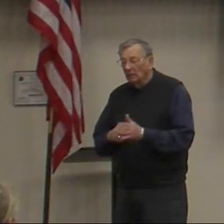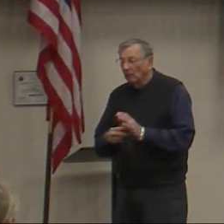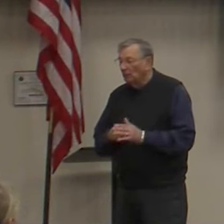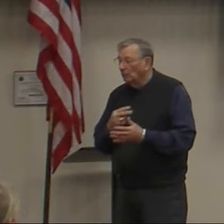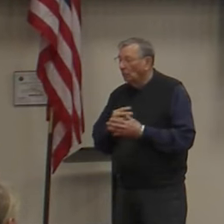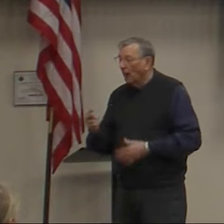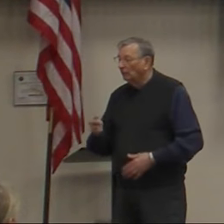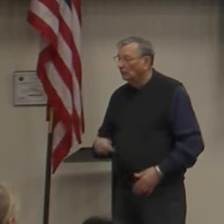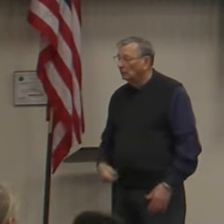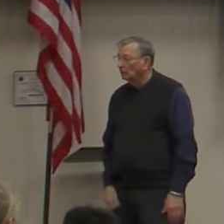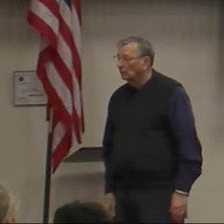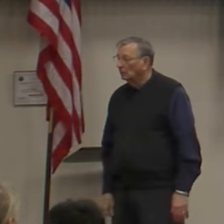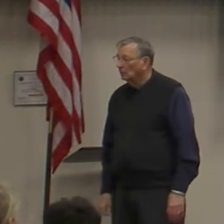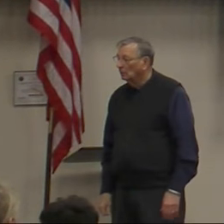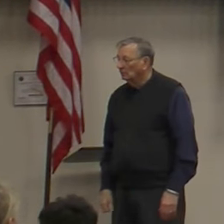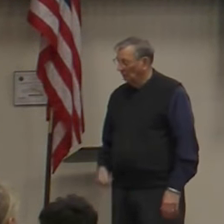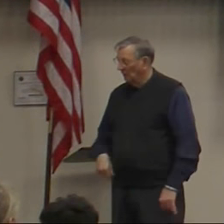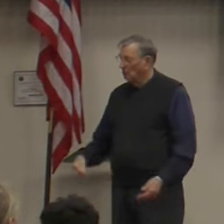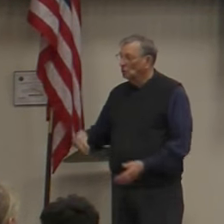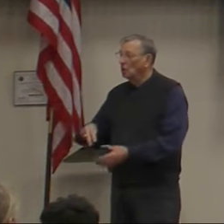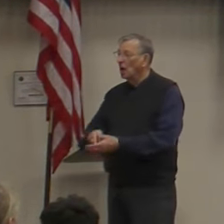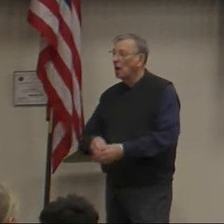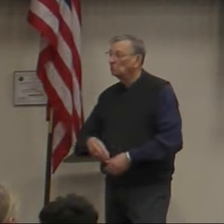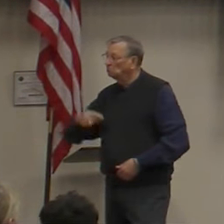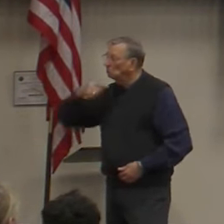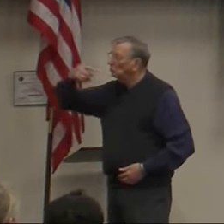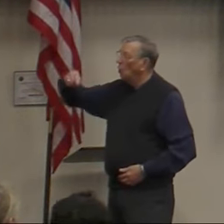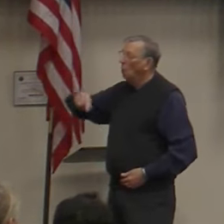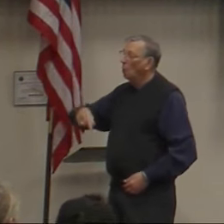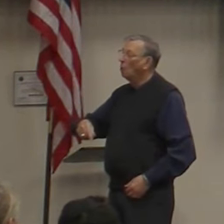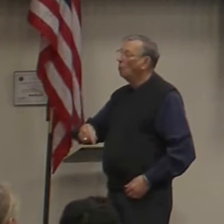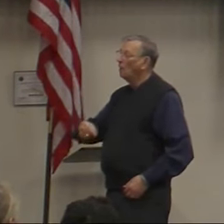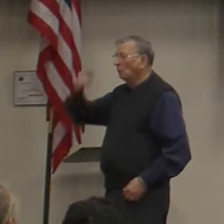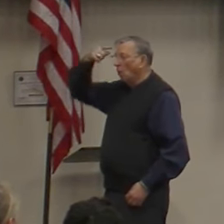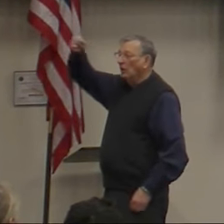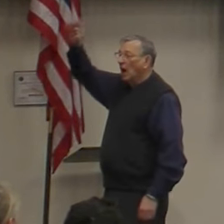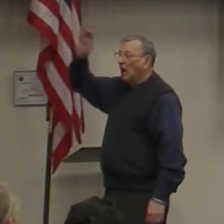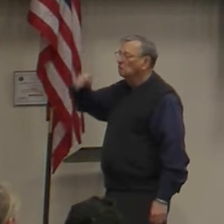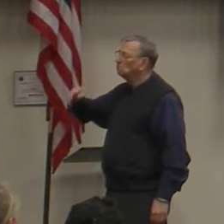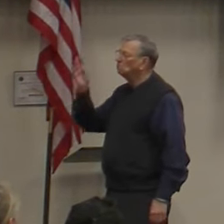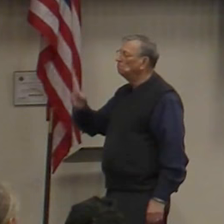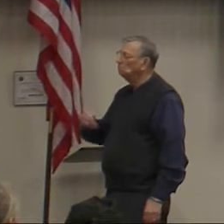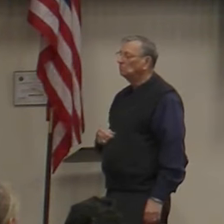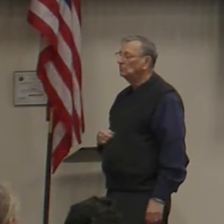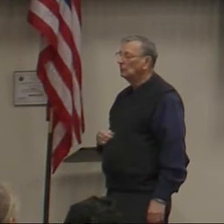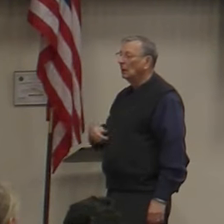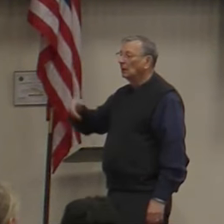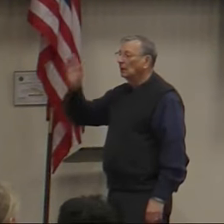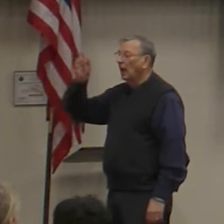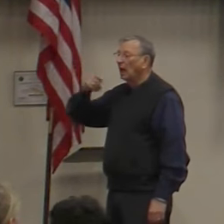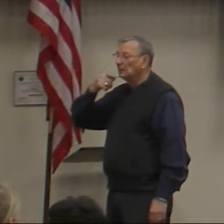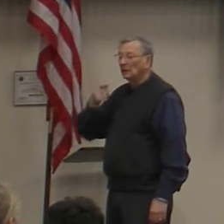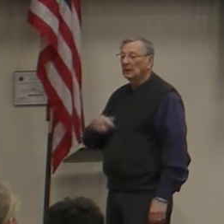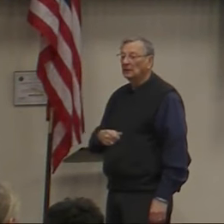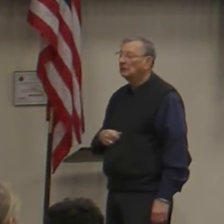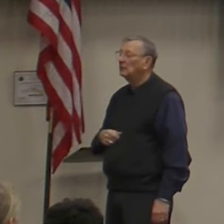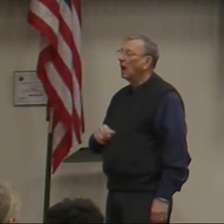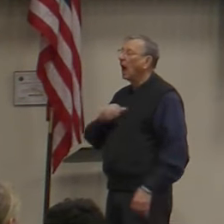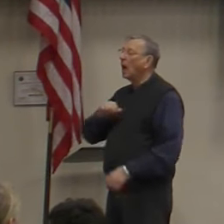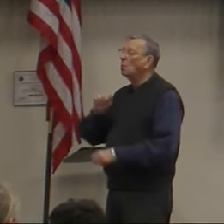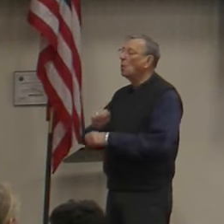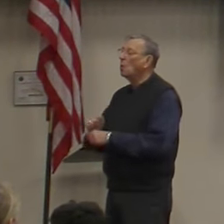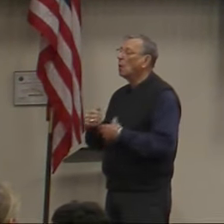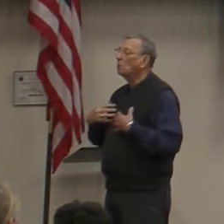prophet. He stood up and he spoke boldly for God. But God had said, I'm going to work